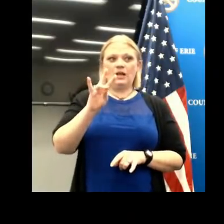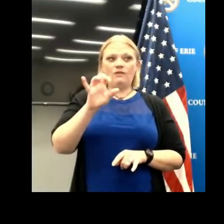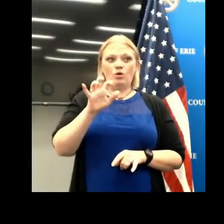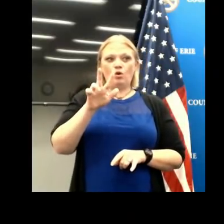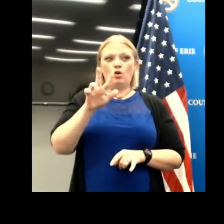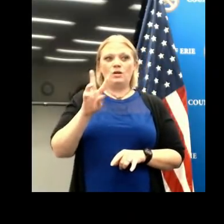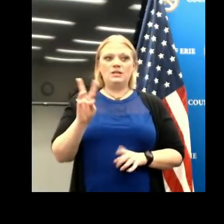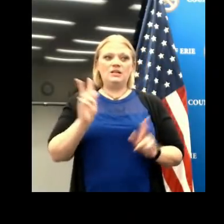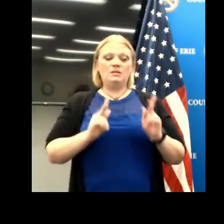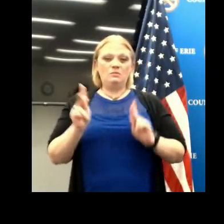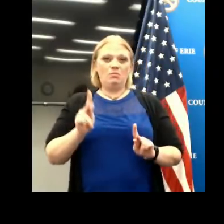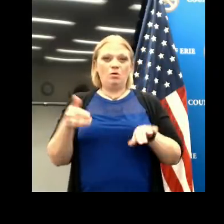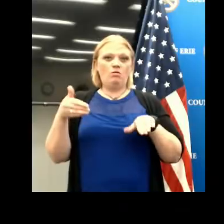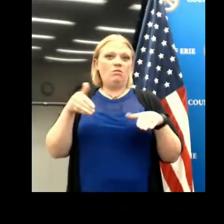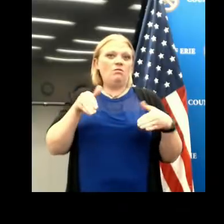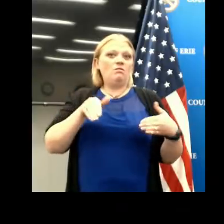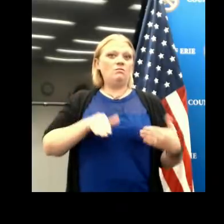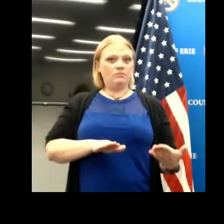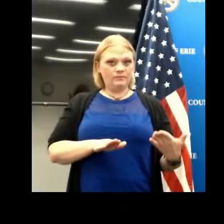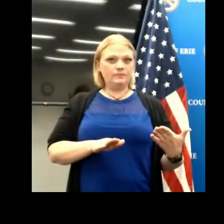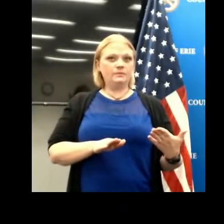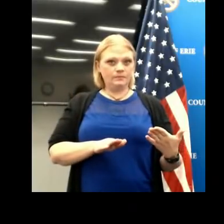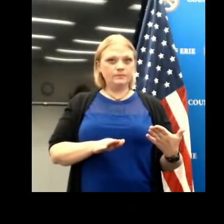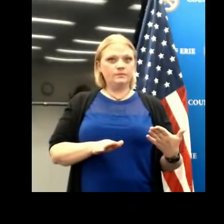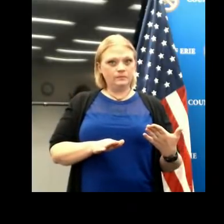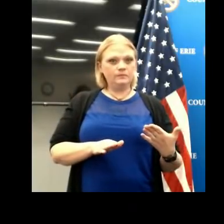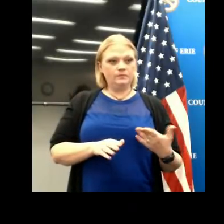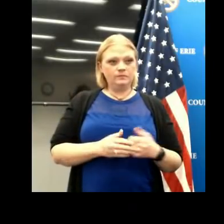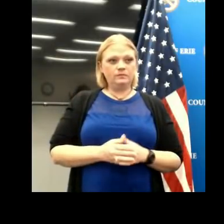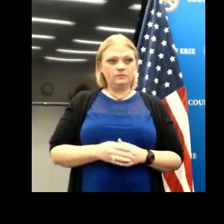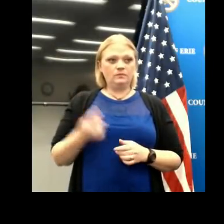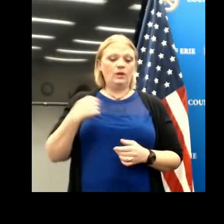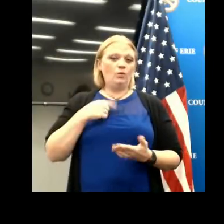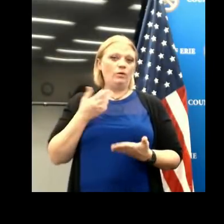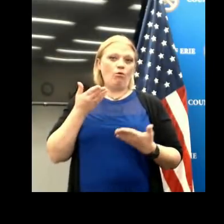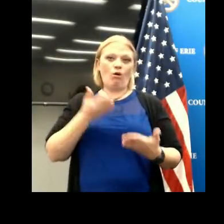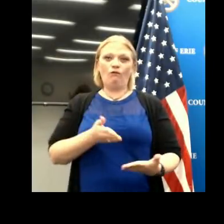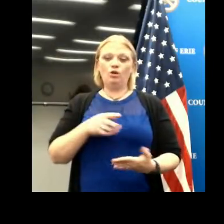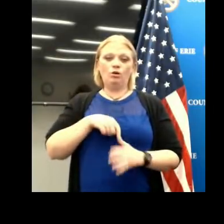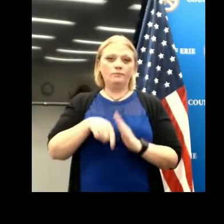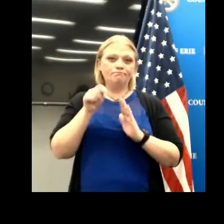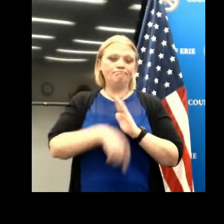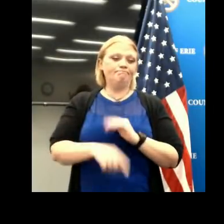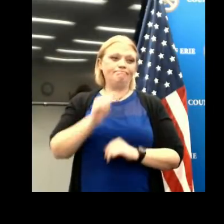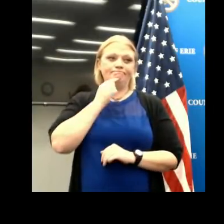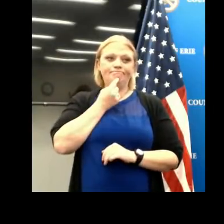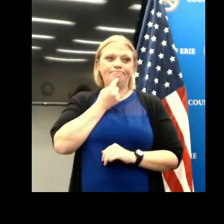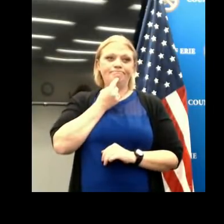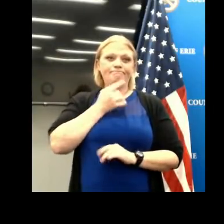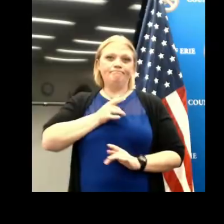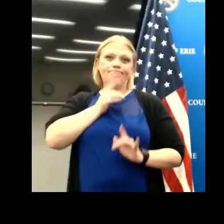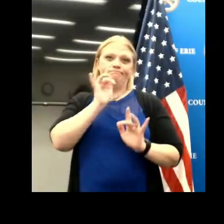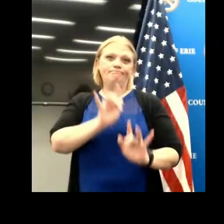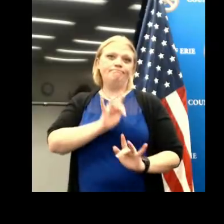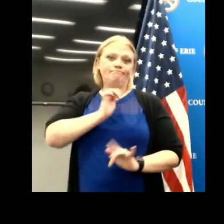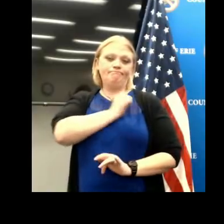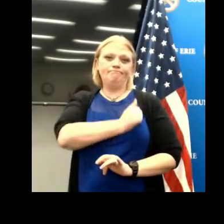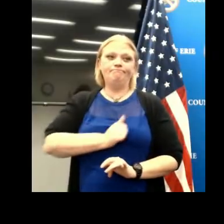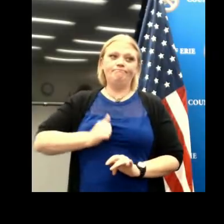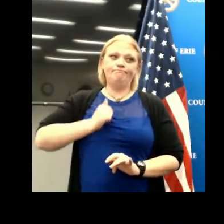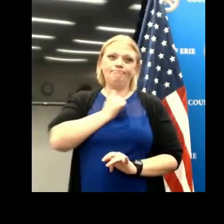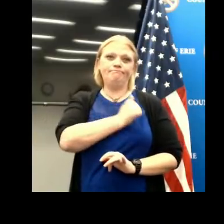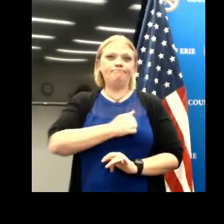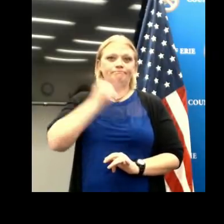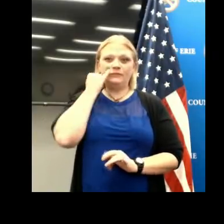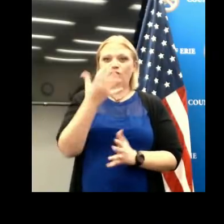736 individuals have died from COVID-19 in Erie County, and we offer our deepest condolences to those who've lost a loved one as a result